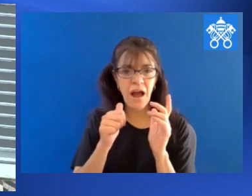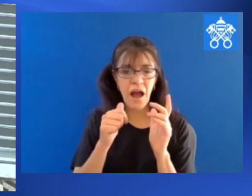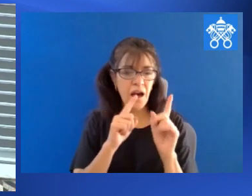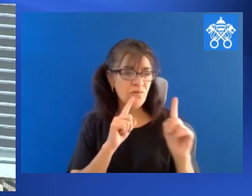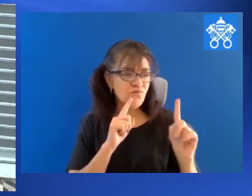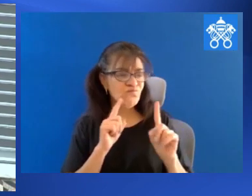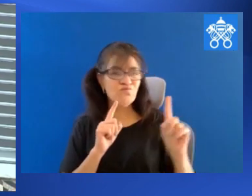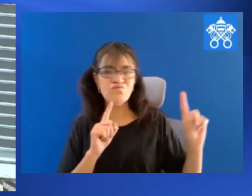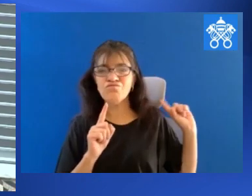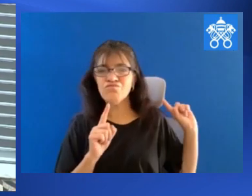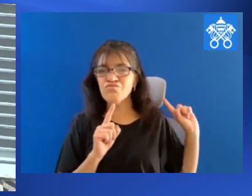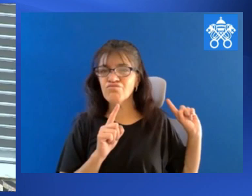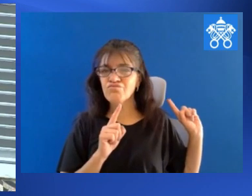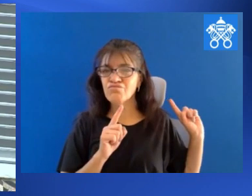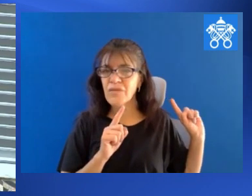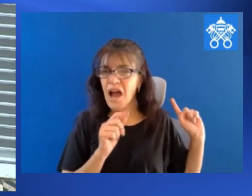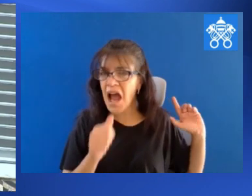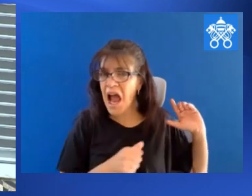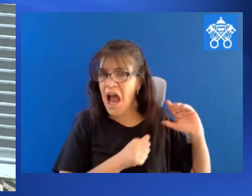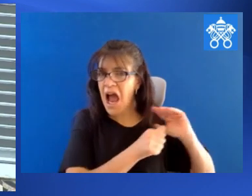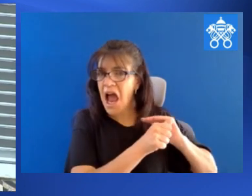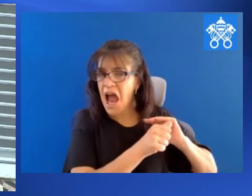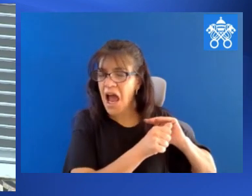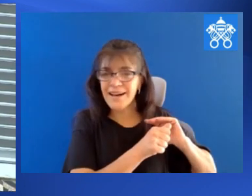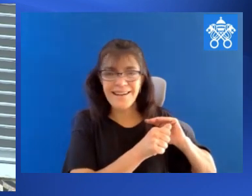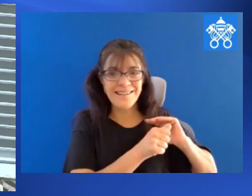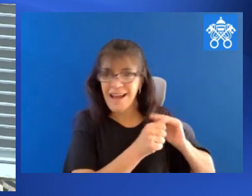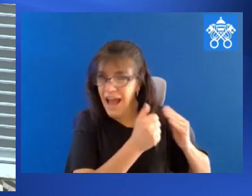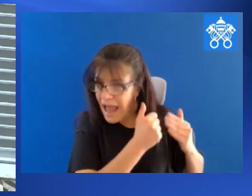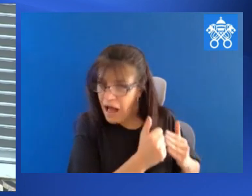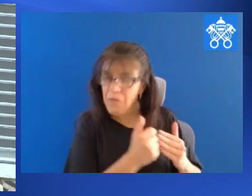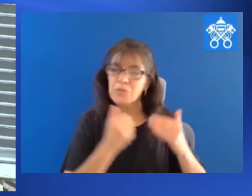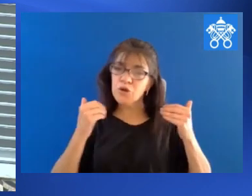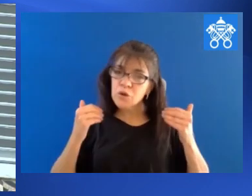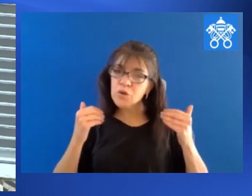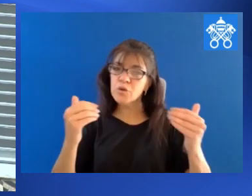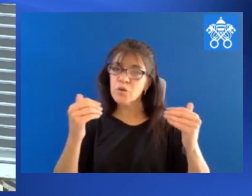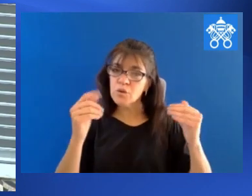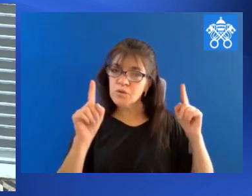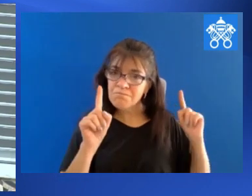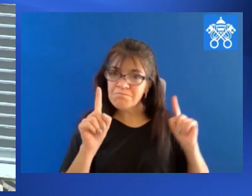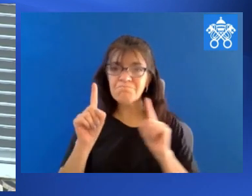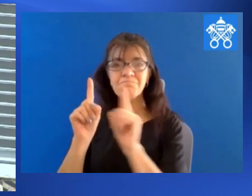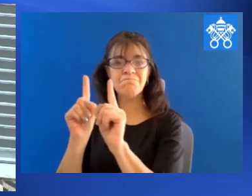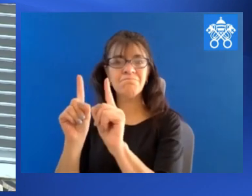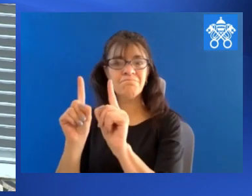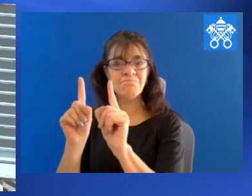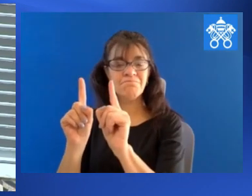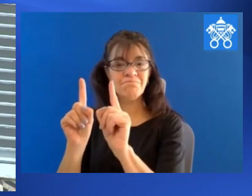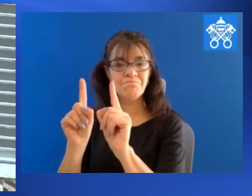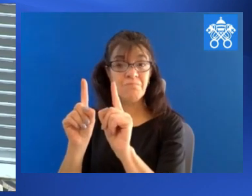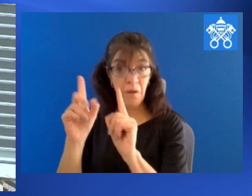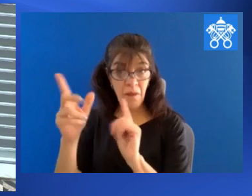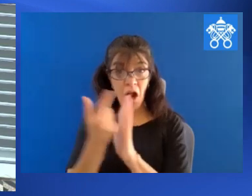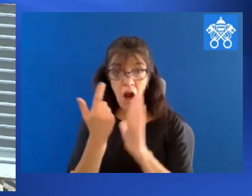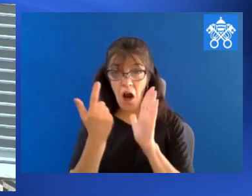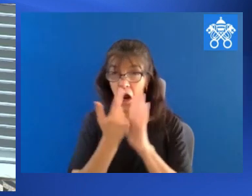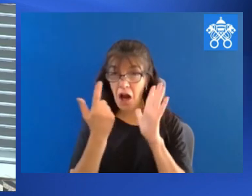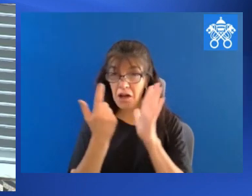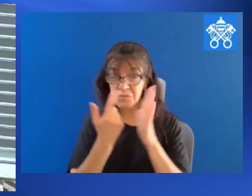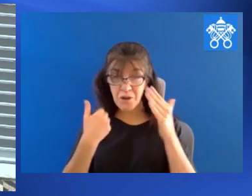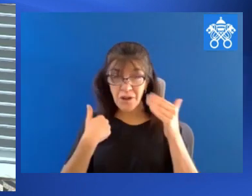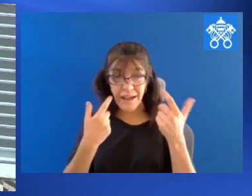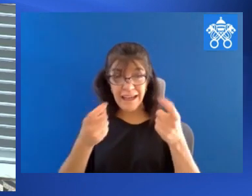forward. It doesn't make you hide, but it helps you go forward. Brothers and sisters, this